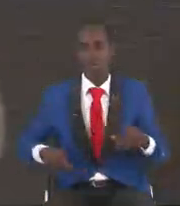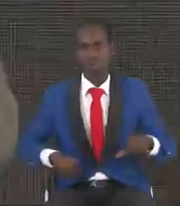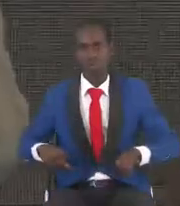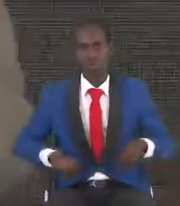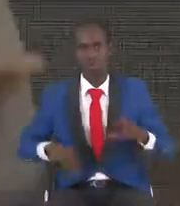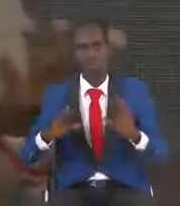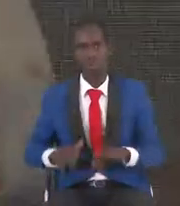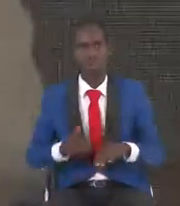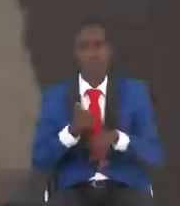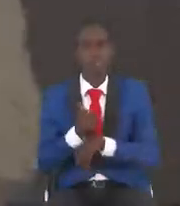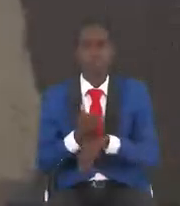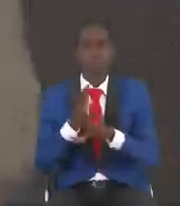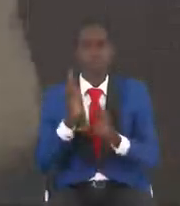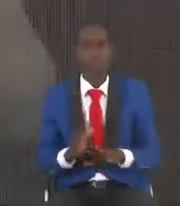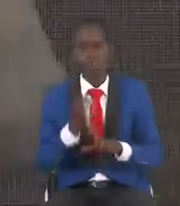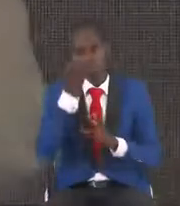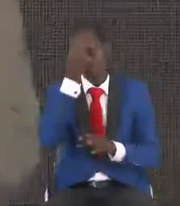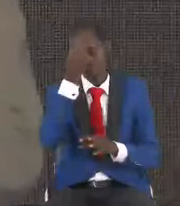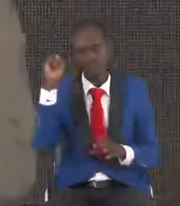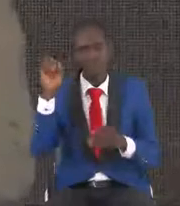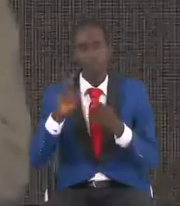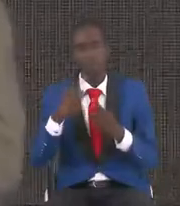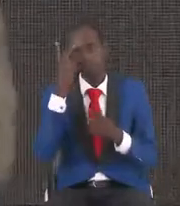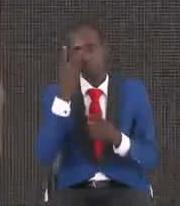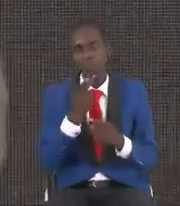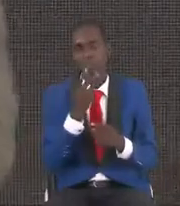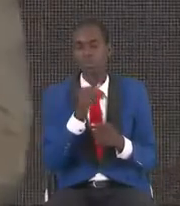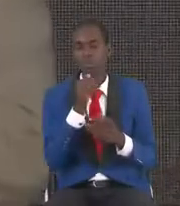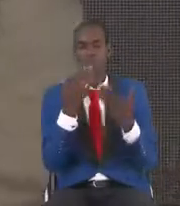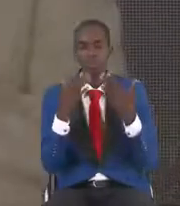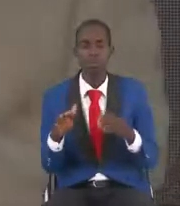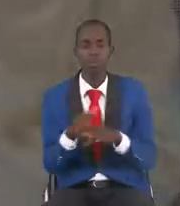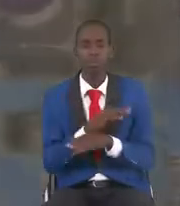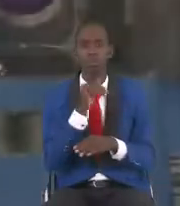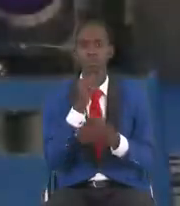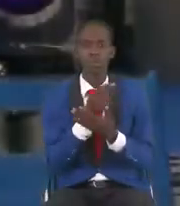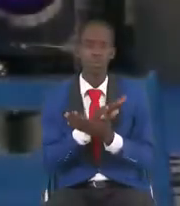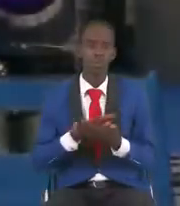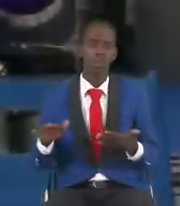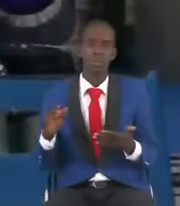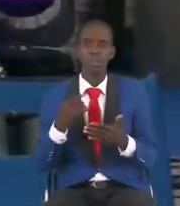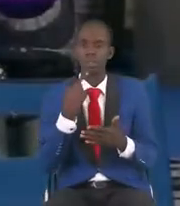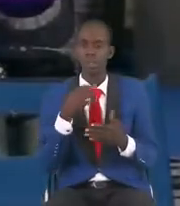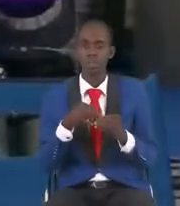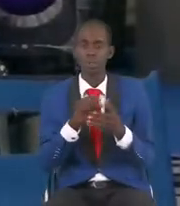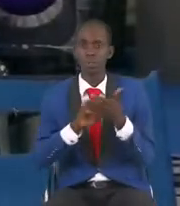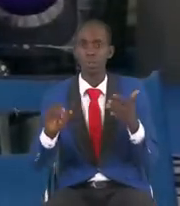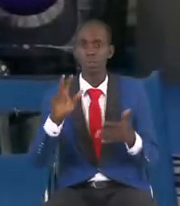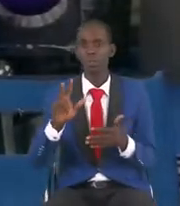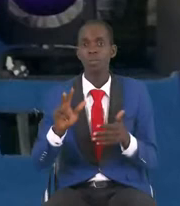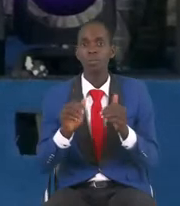be disobedient to parents, unthankful, unholy. Look at verse 3. It says in verse 3,